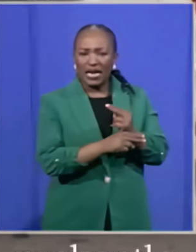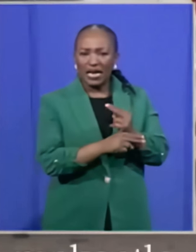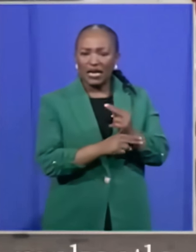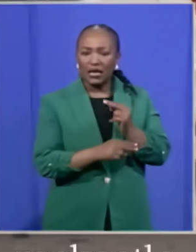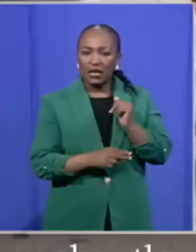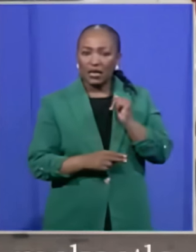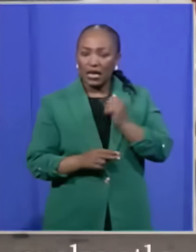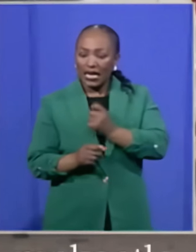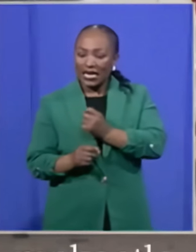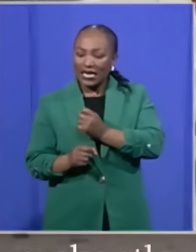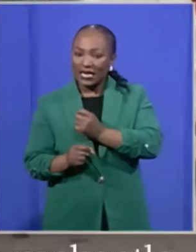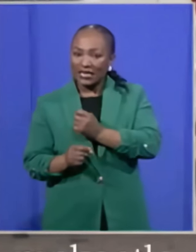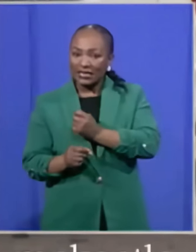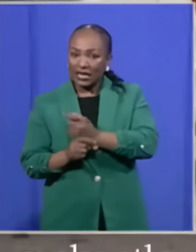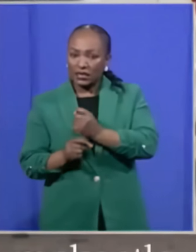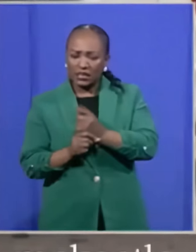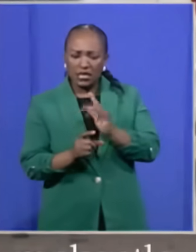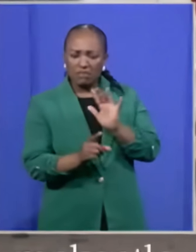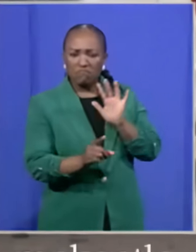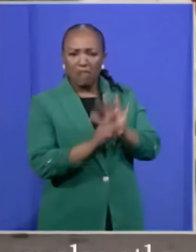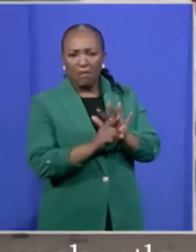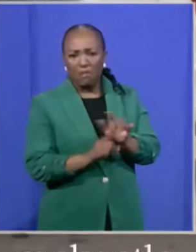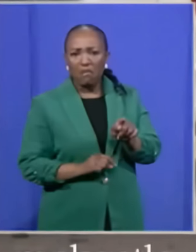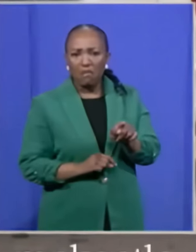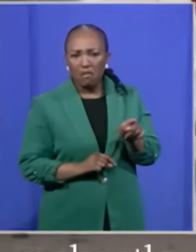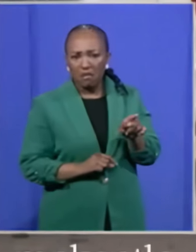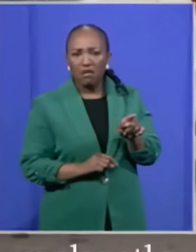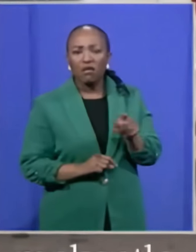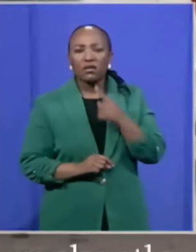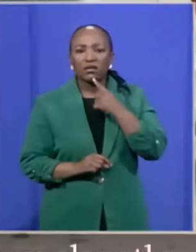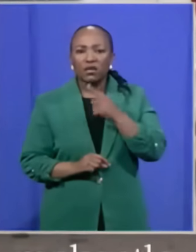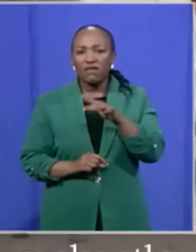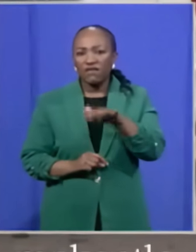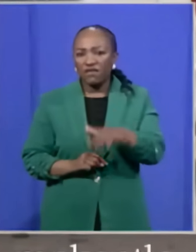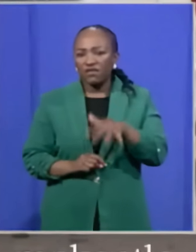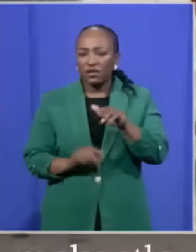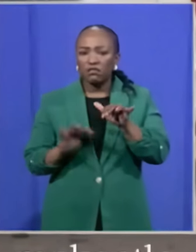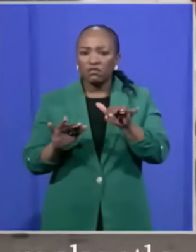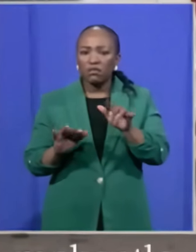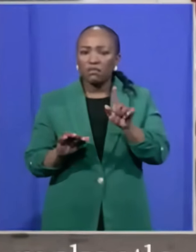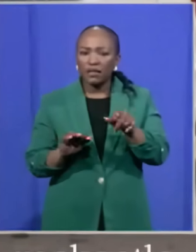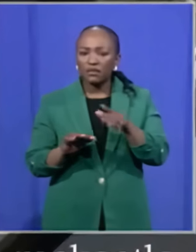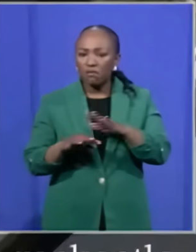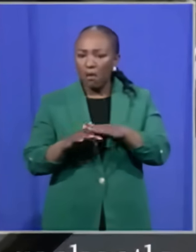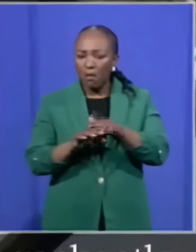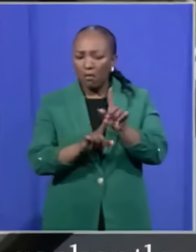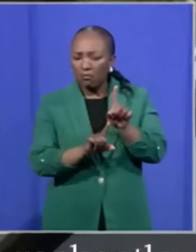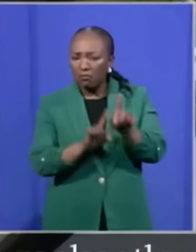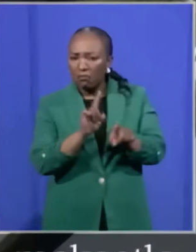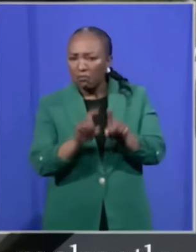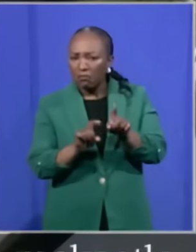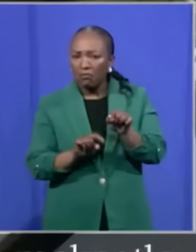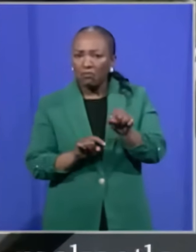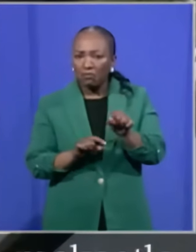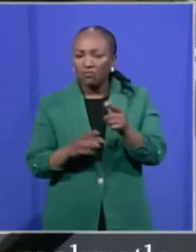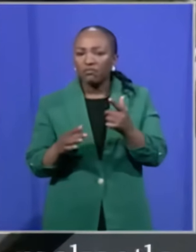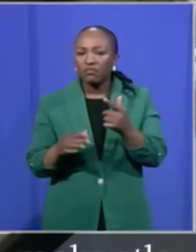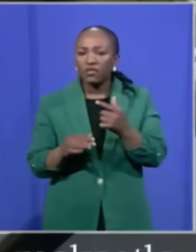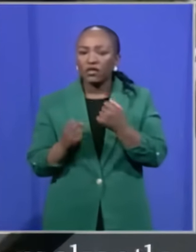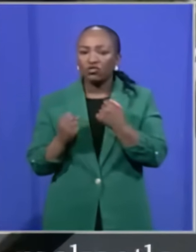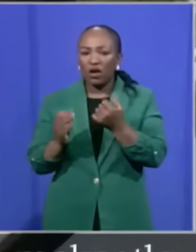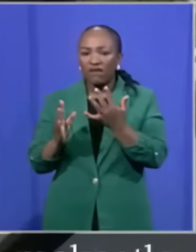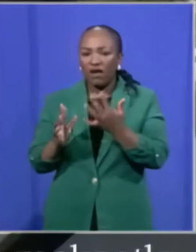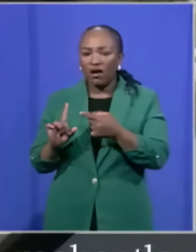kwa Dabeka. Sepolesa se netefaditse hore batho ba 15 ba ntse ba hlongwa dipotso mabapi le tlhaselo eo. Mokganni e mong